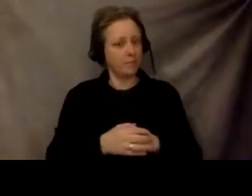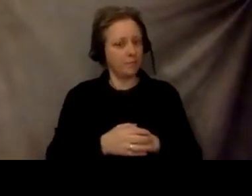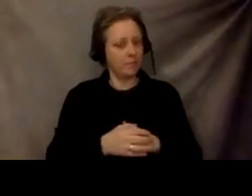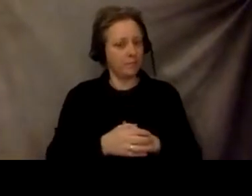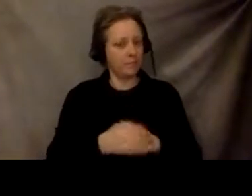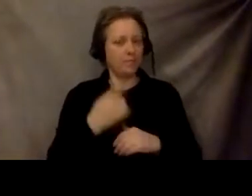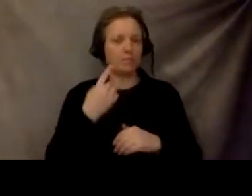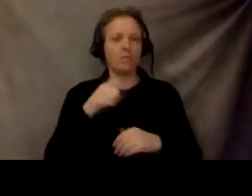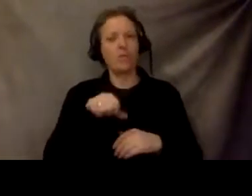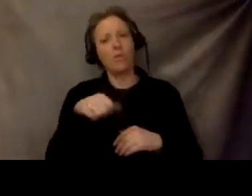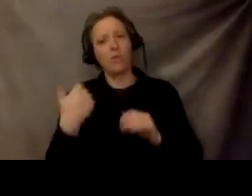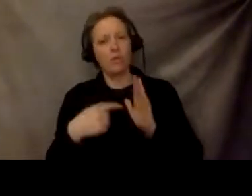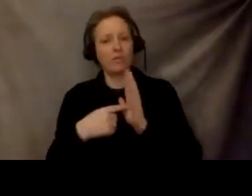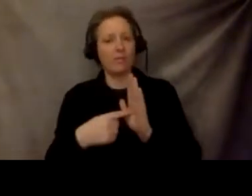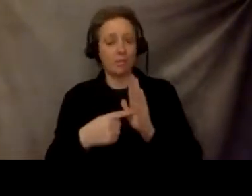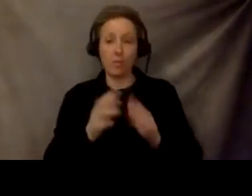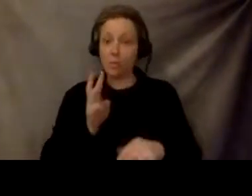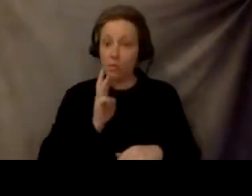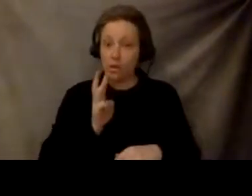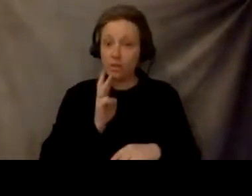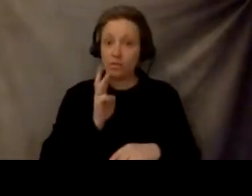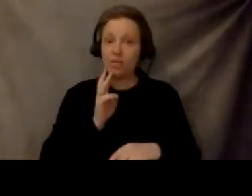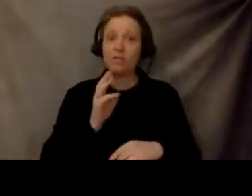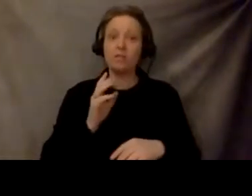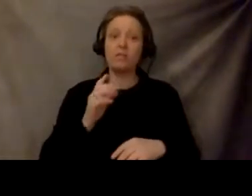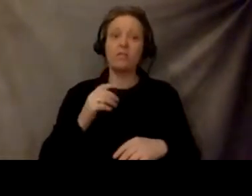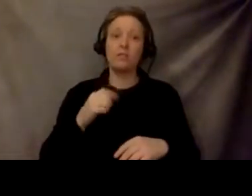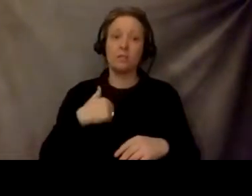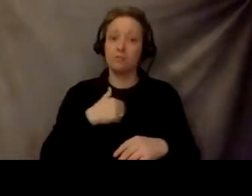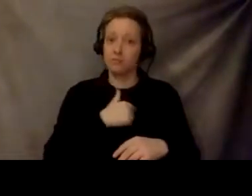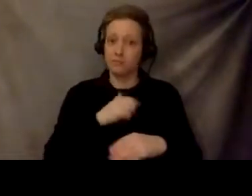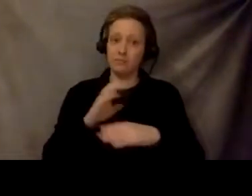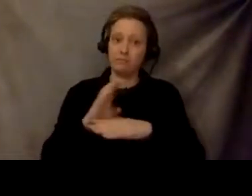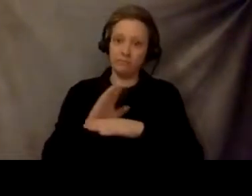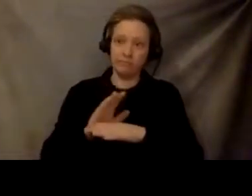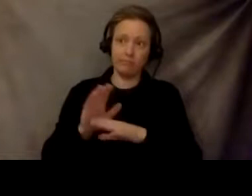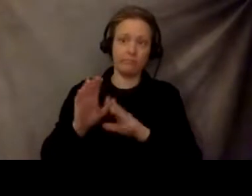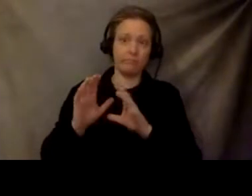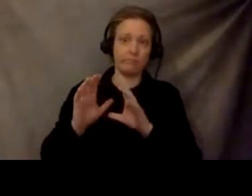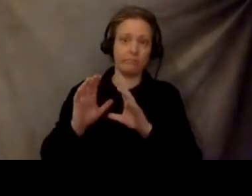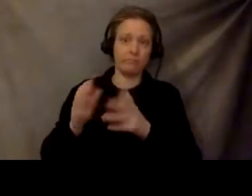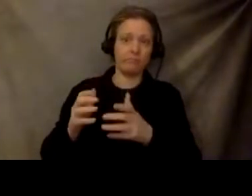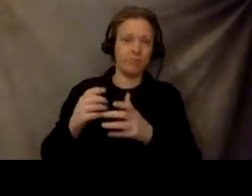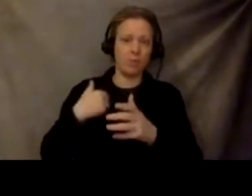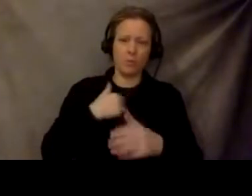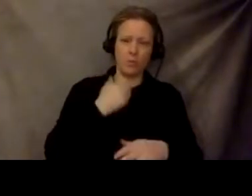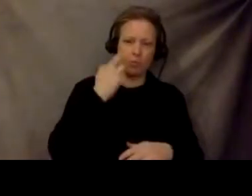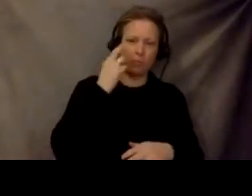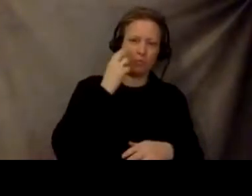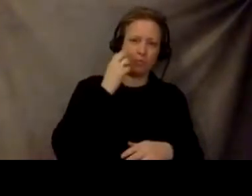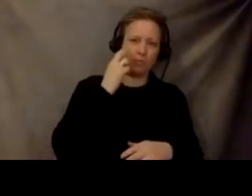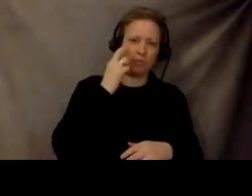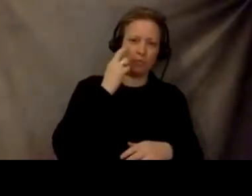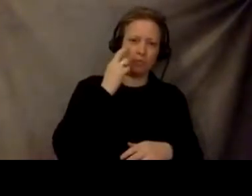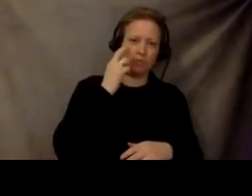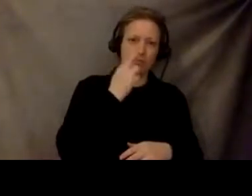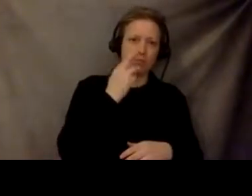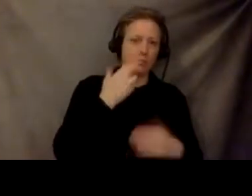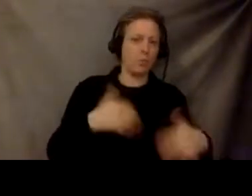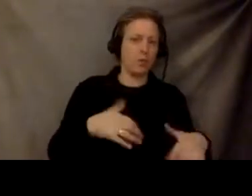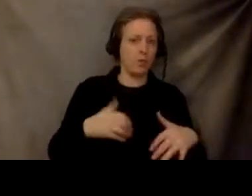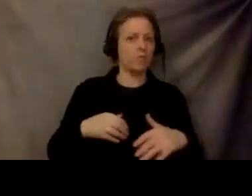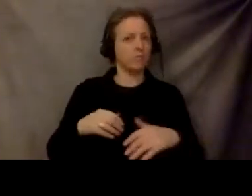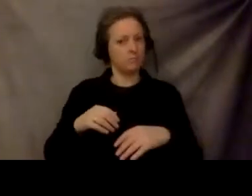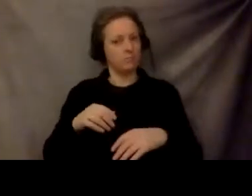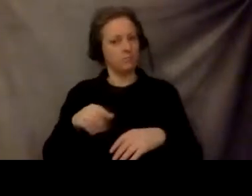and now became a world-class organization. You may not know that, but recognized throughout the world for some of its accomplishments and the things that we've